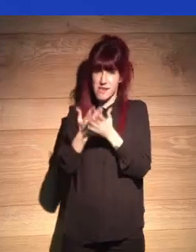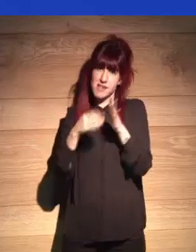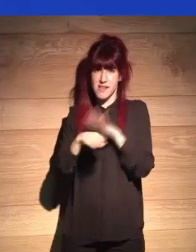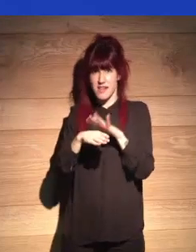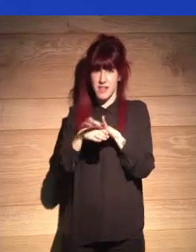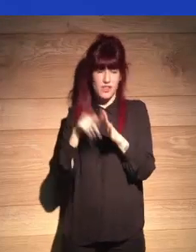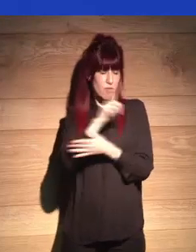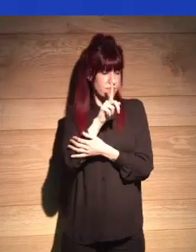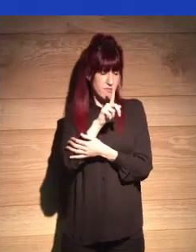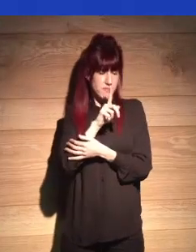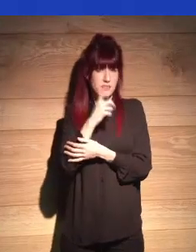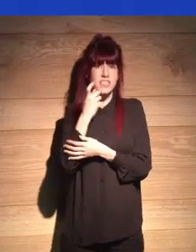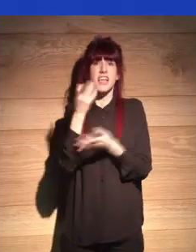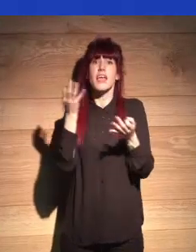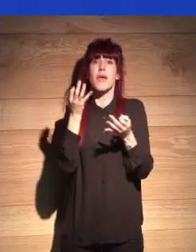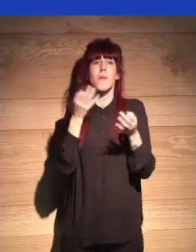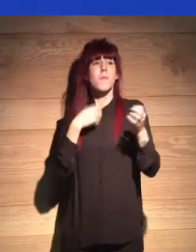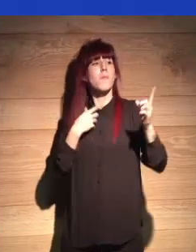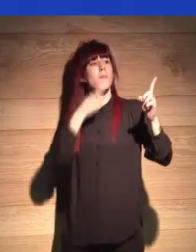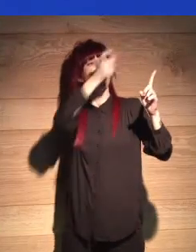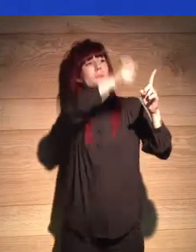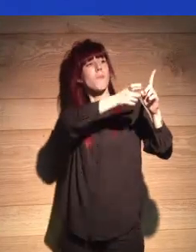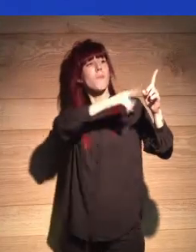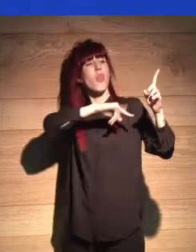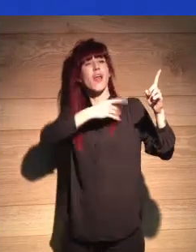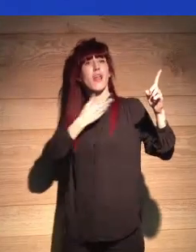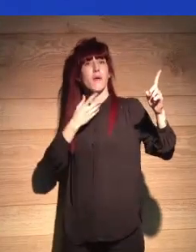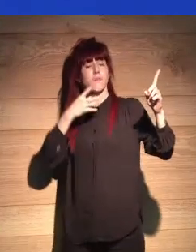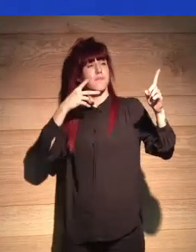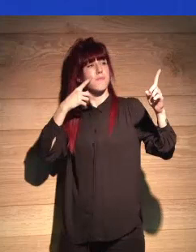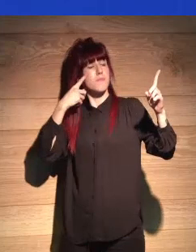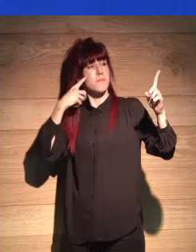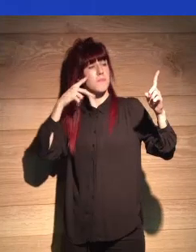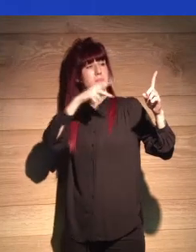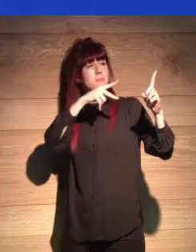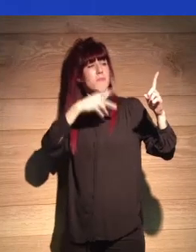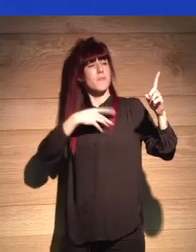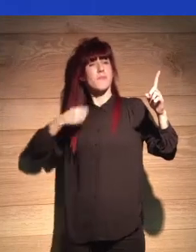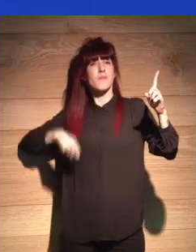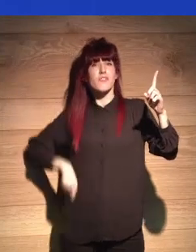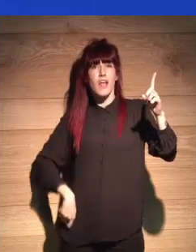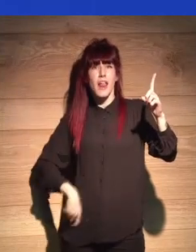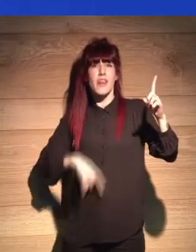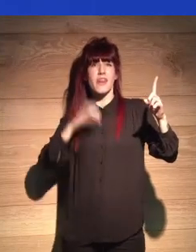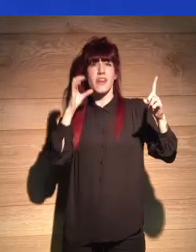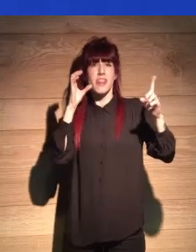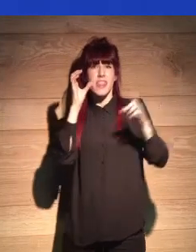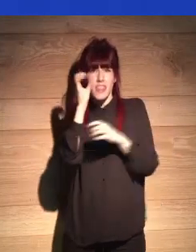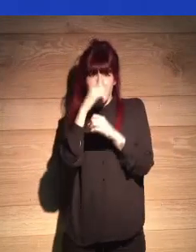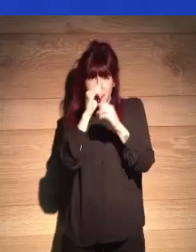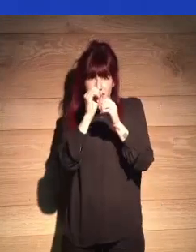and continuously. They need models of women, professional women,